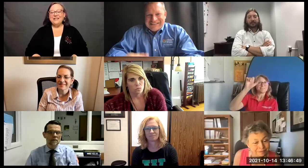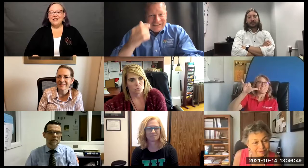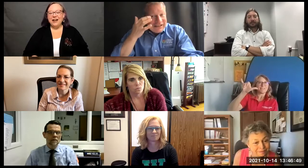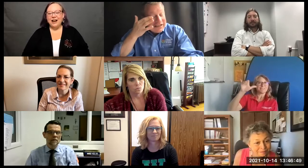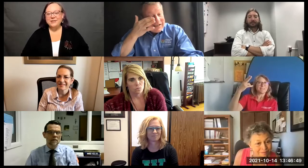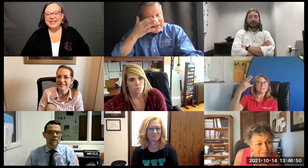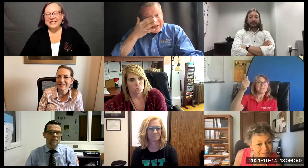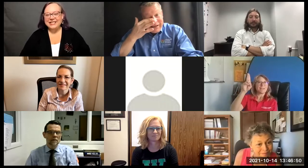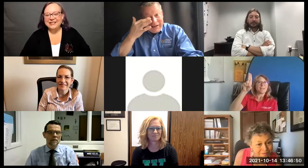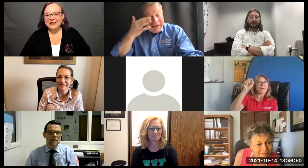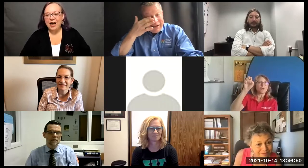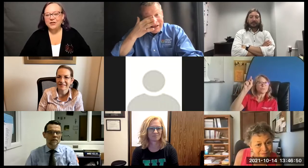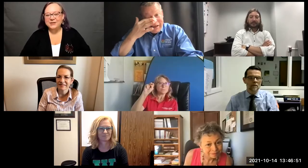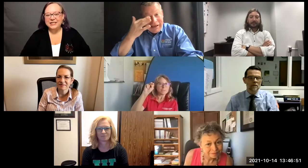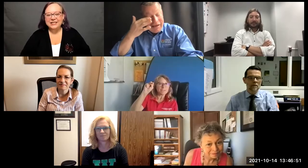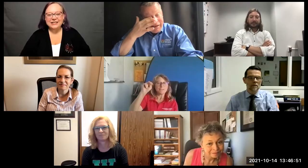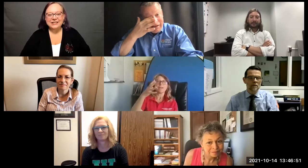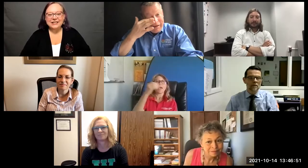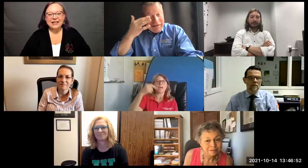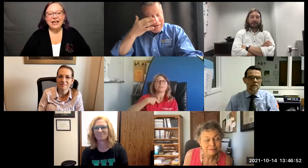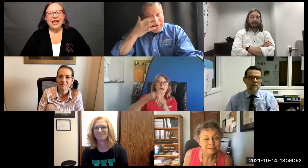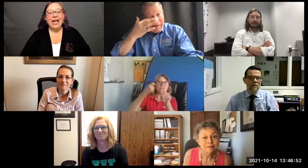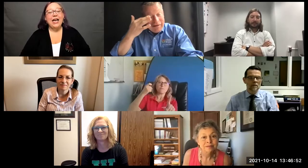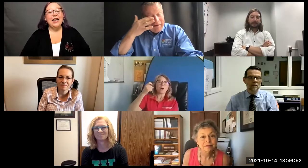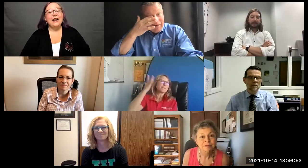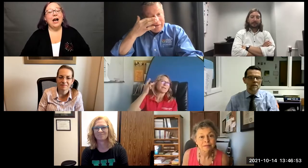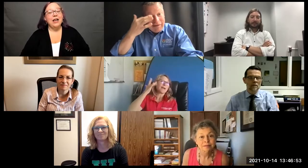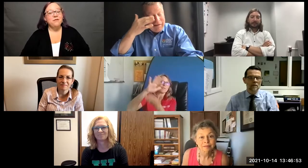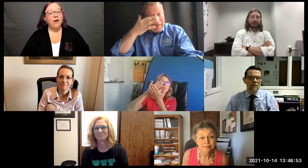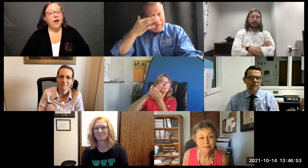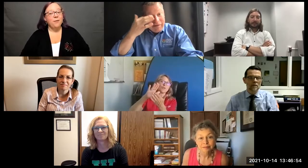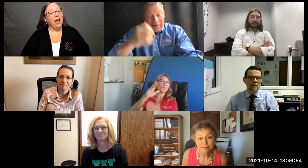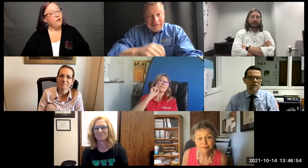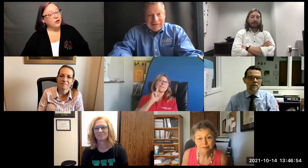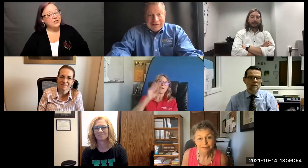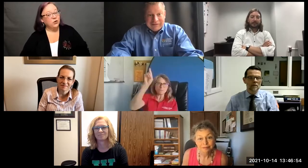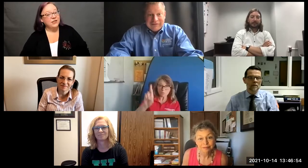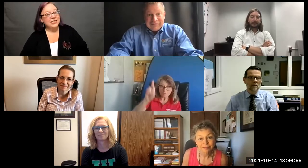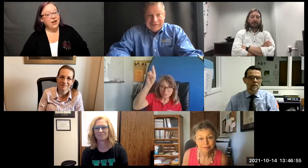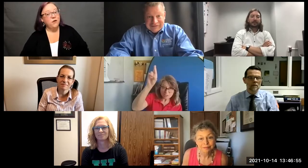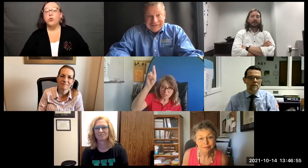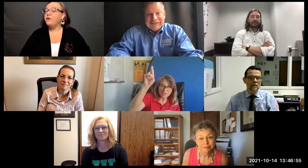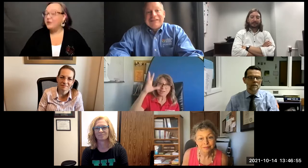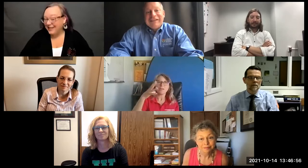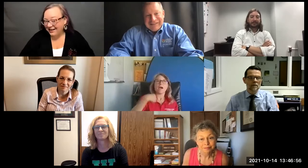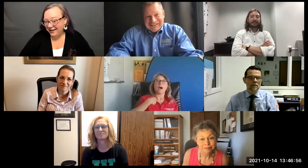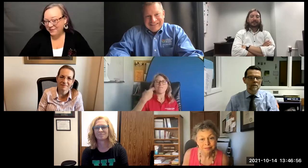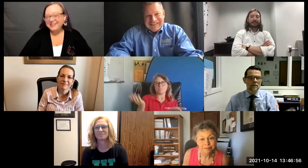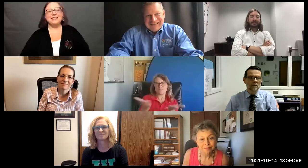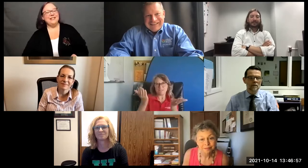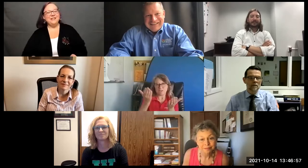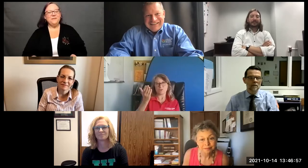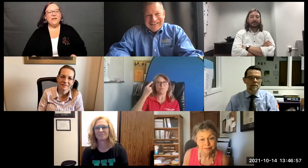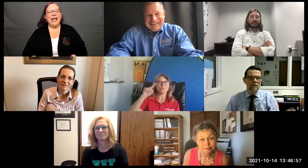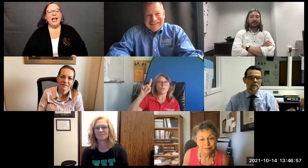everyone. I am Stacy Hausman, and I am from California School for the Deaf, Riverside